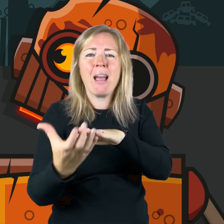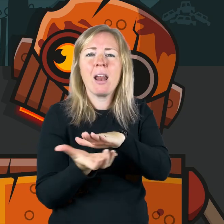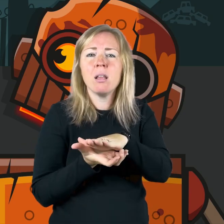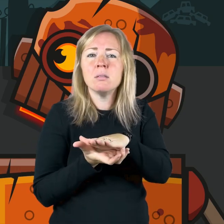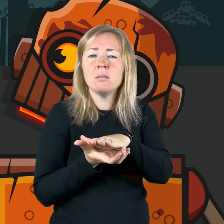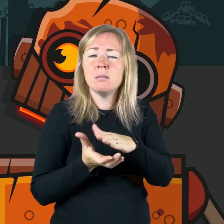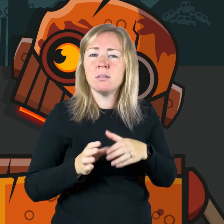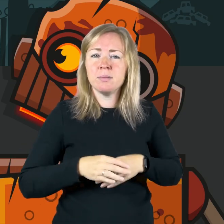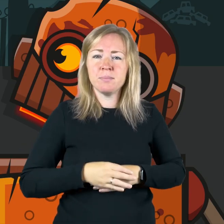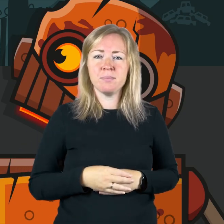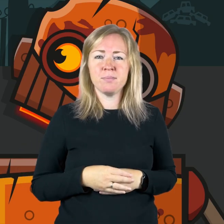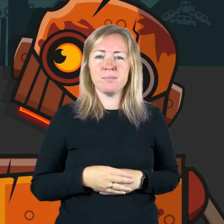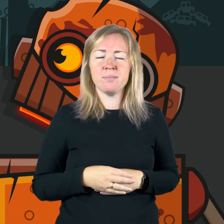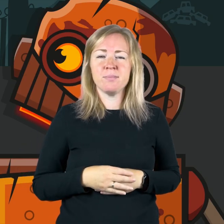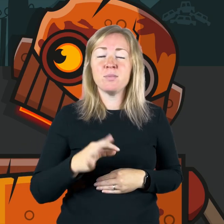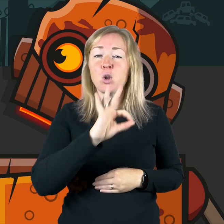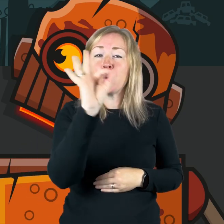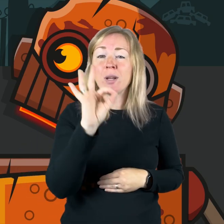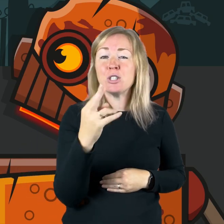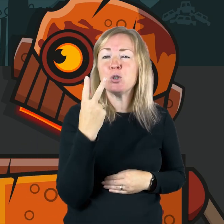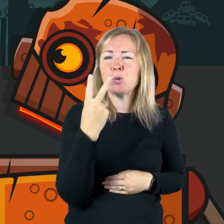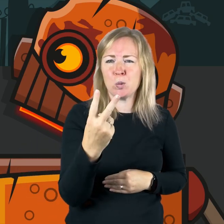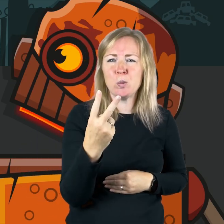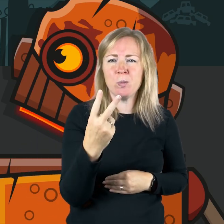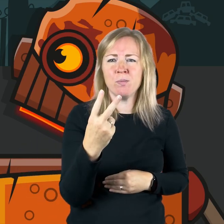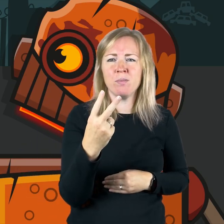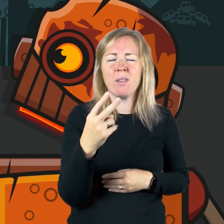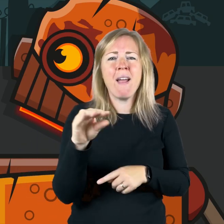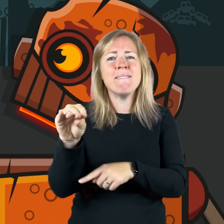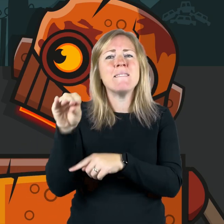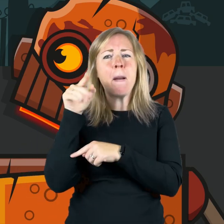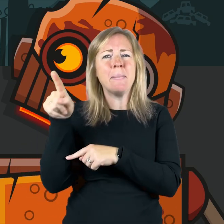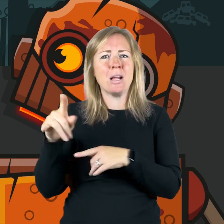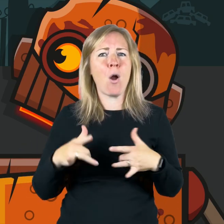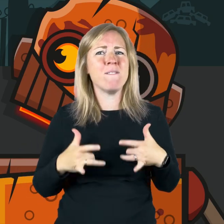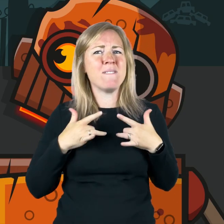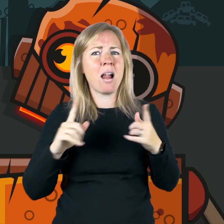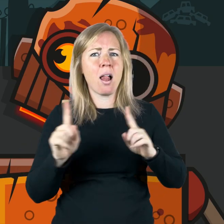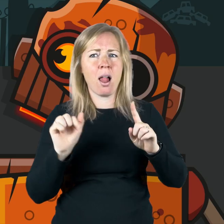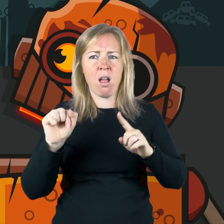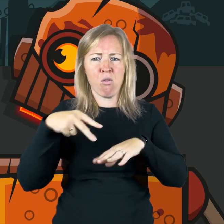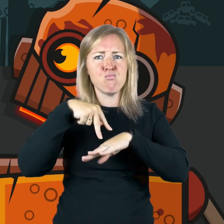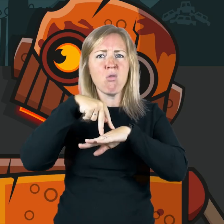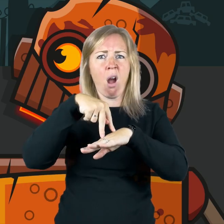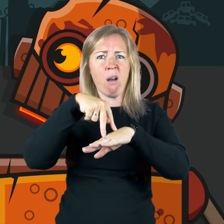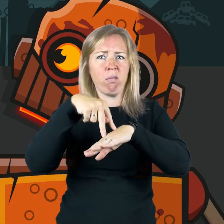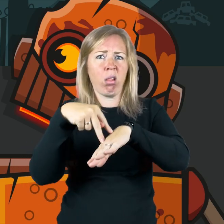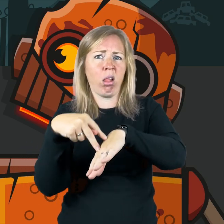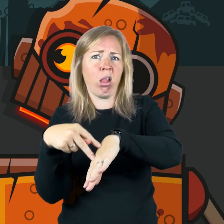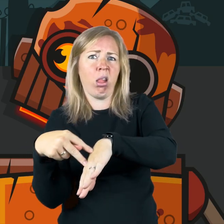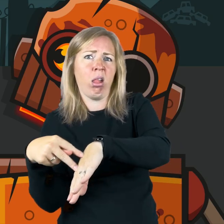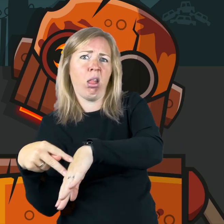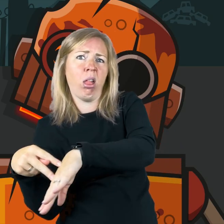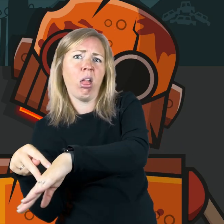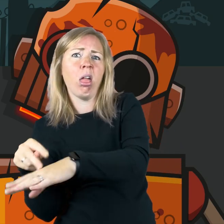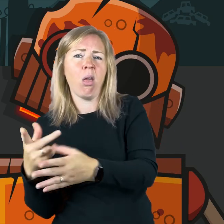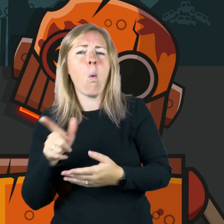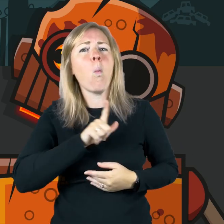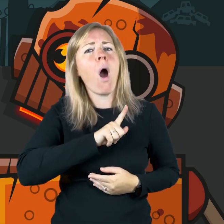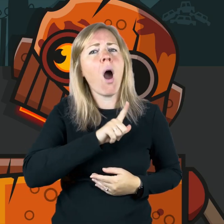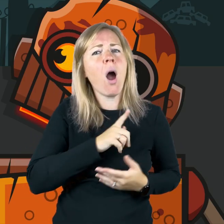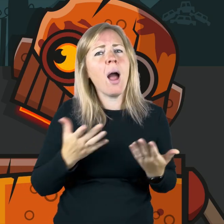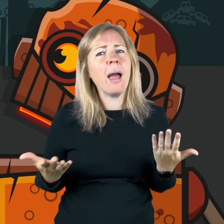Trainer. Question 2. How did Flamingo feel when her rafts sank,